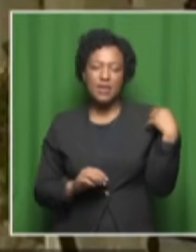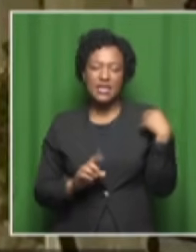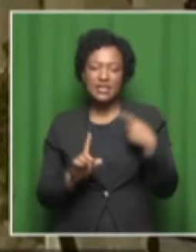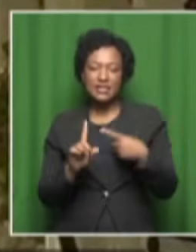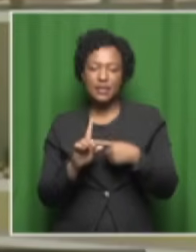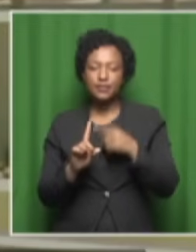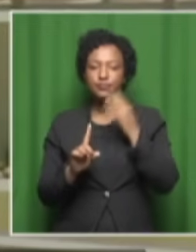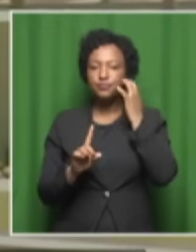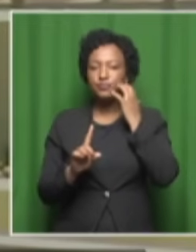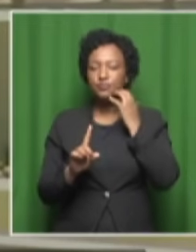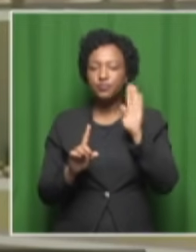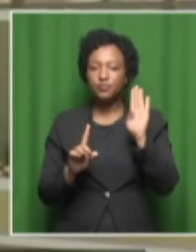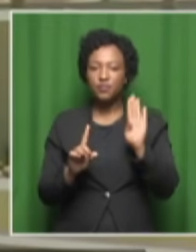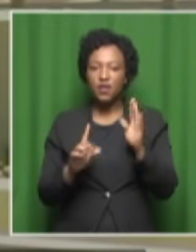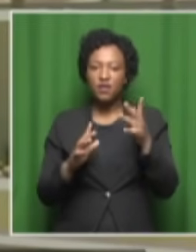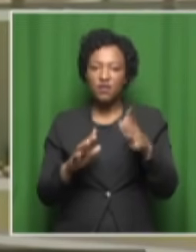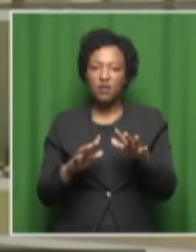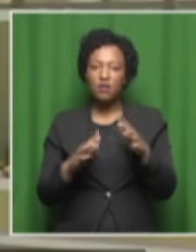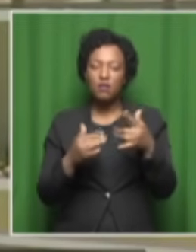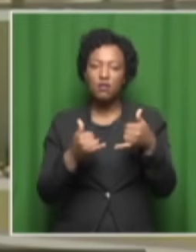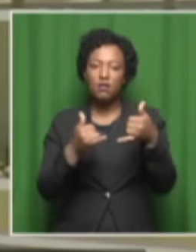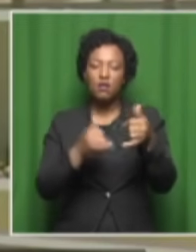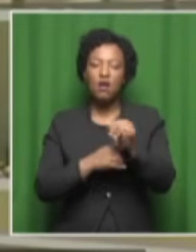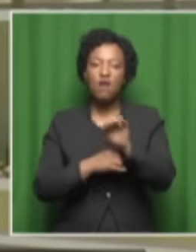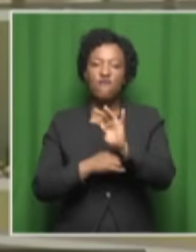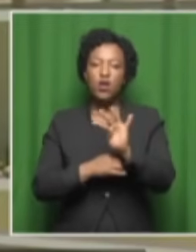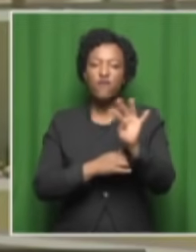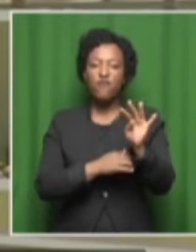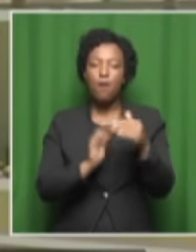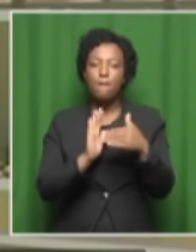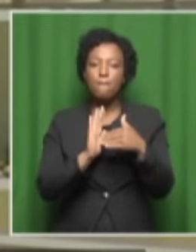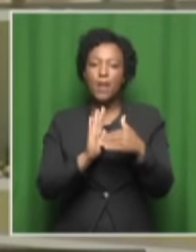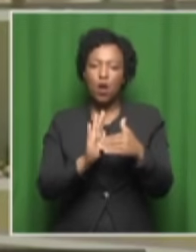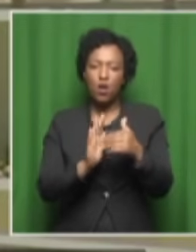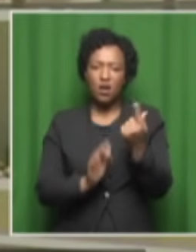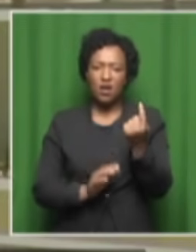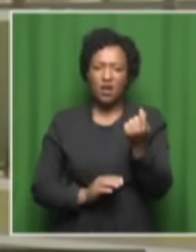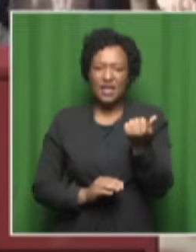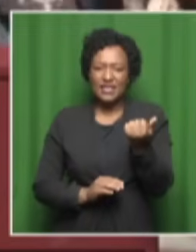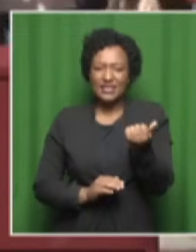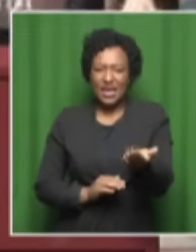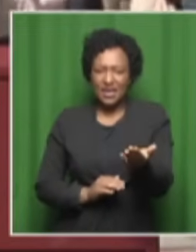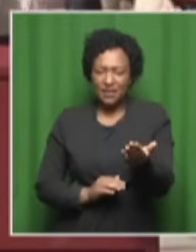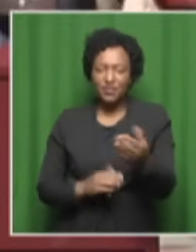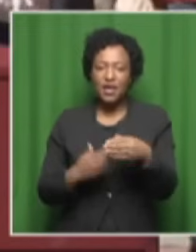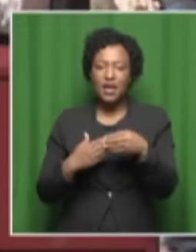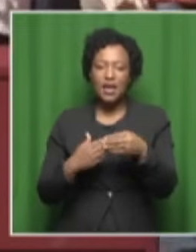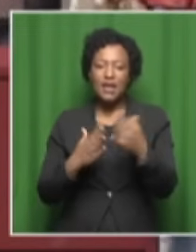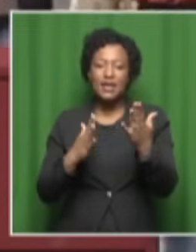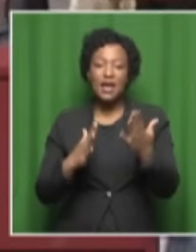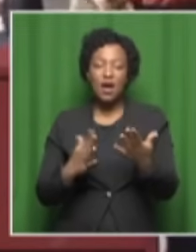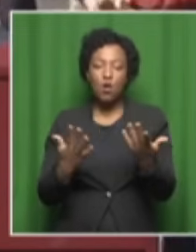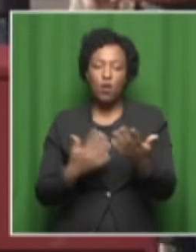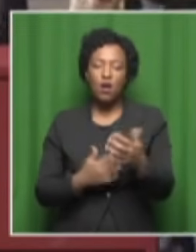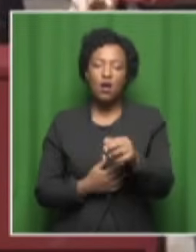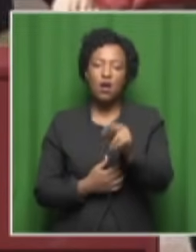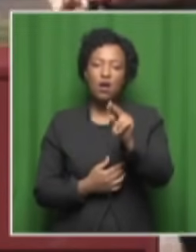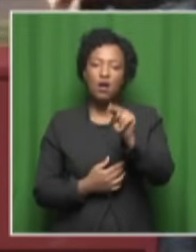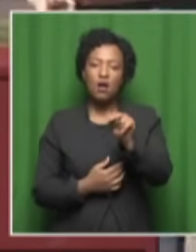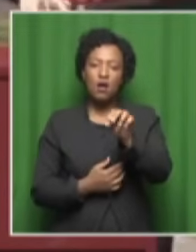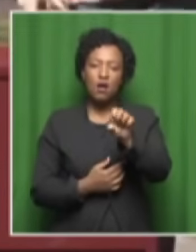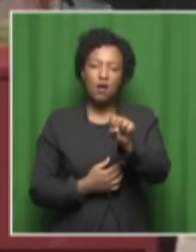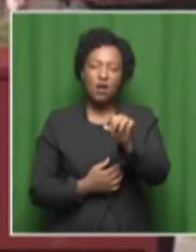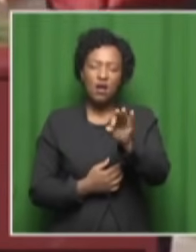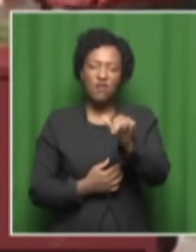Nzimande's advisor, awarded a 44 million rand tender. That's another problem. A leader at NSFAS, somebody who we don't even